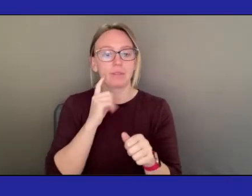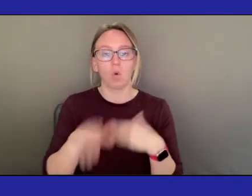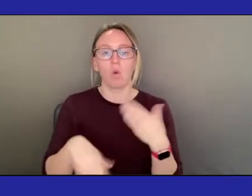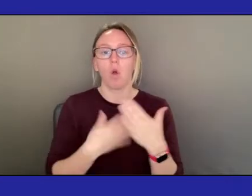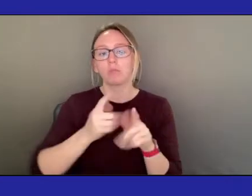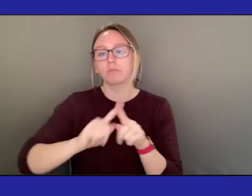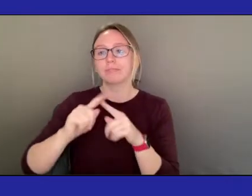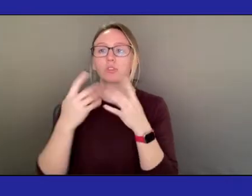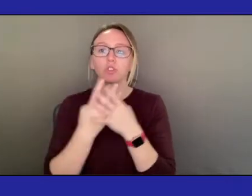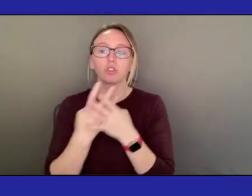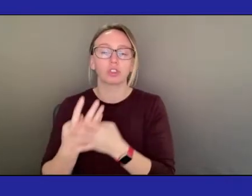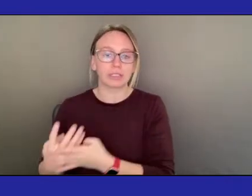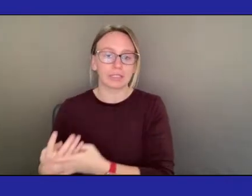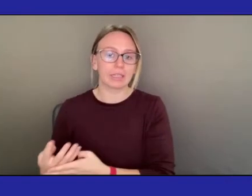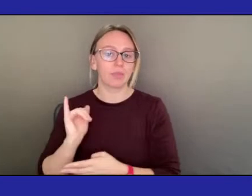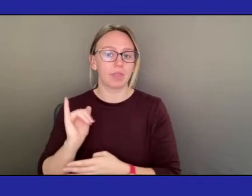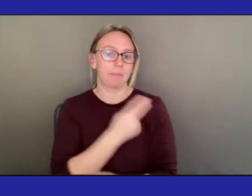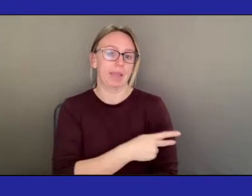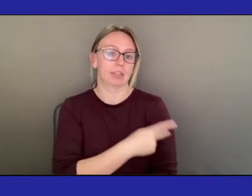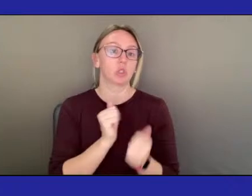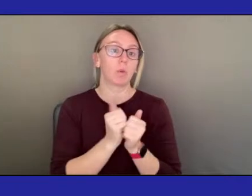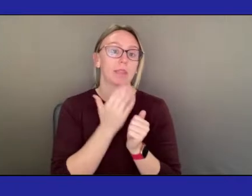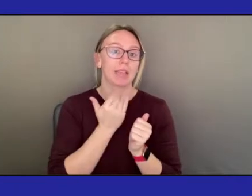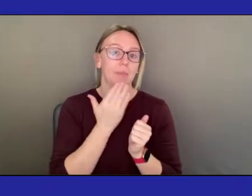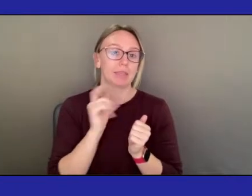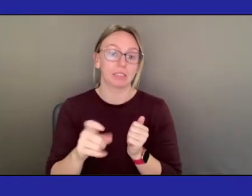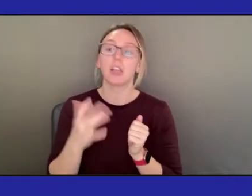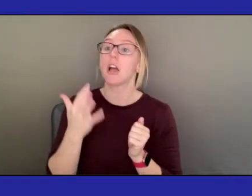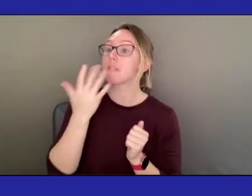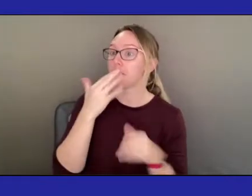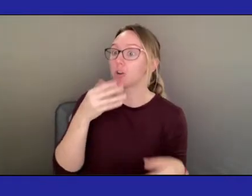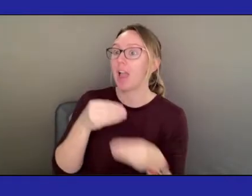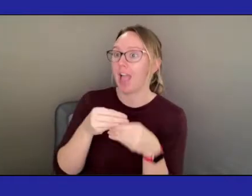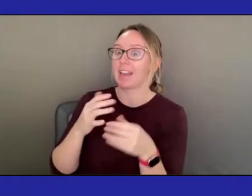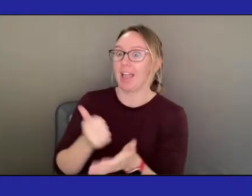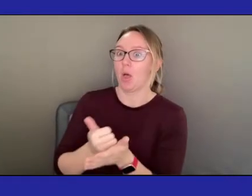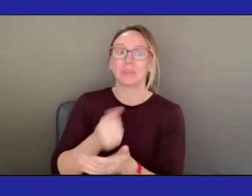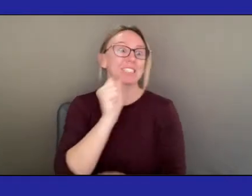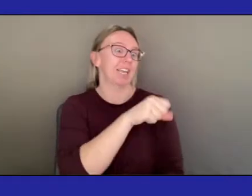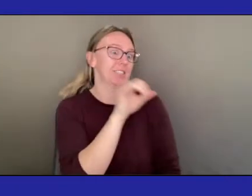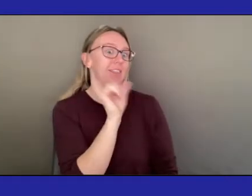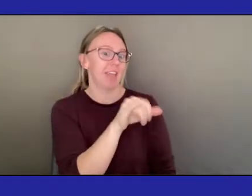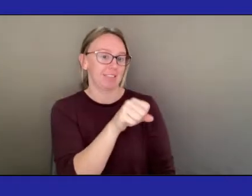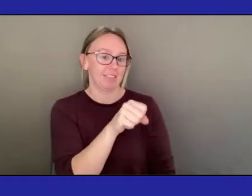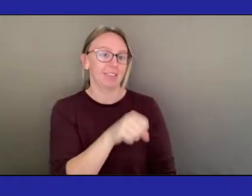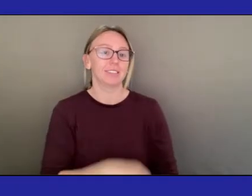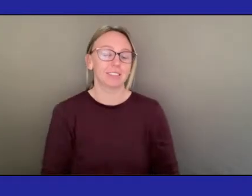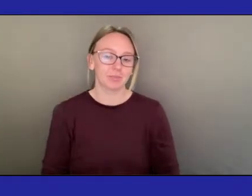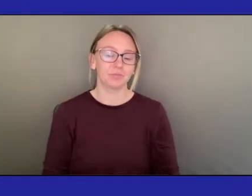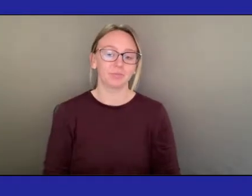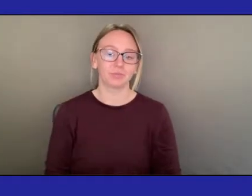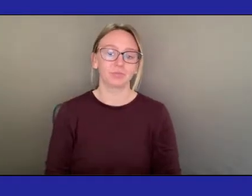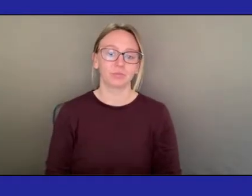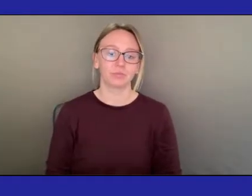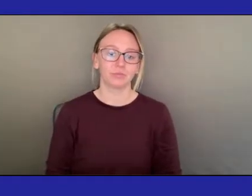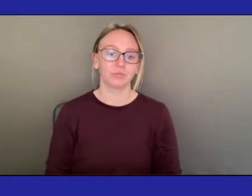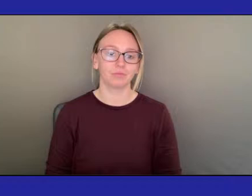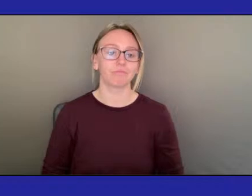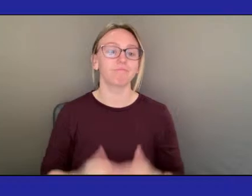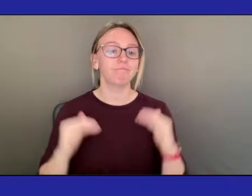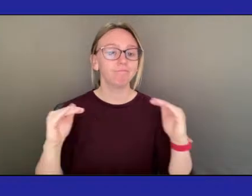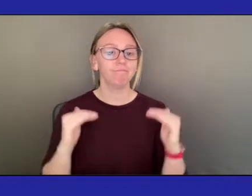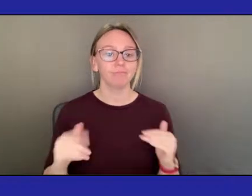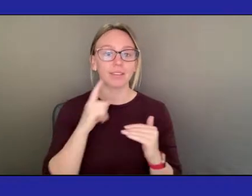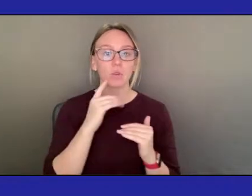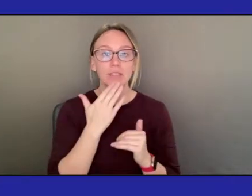that our patients with diabetes need. Color coding helps. Yes, it does. It does. So what's next for diabetes? So